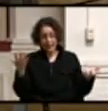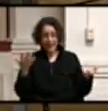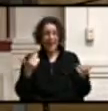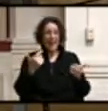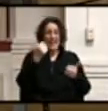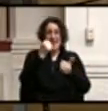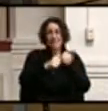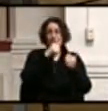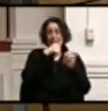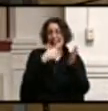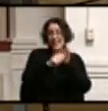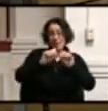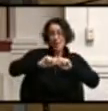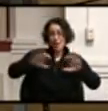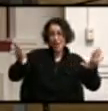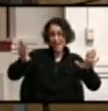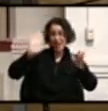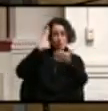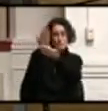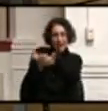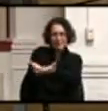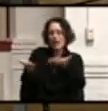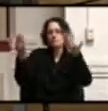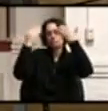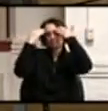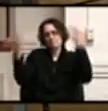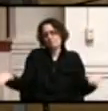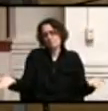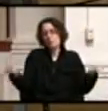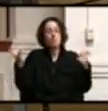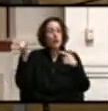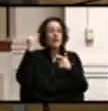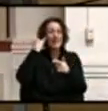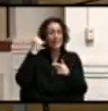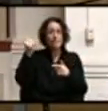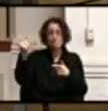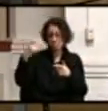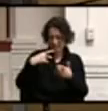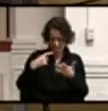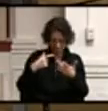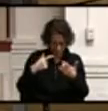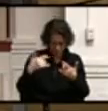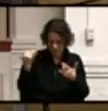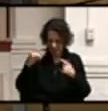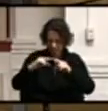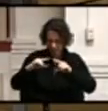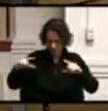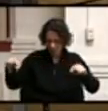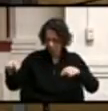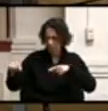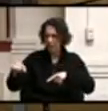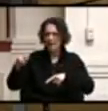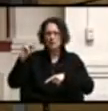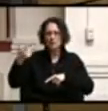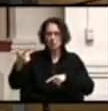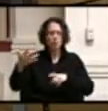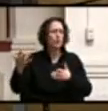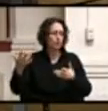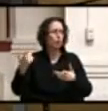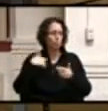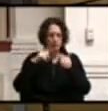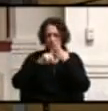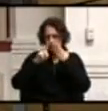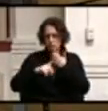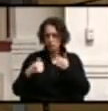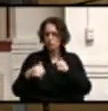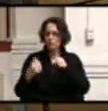but whenever something came back, we tried to find a better address. Whenever possible, we've used email. There have been some site